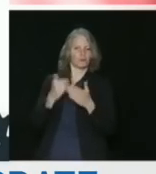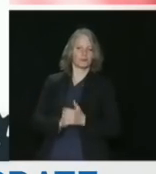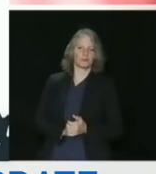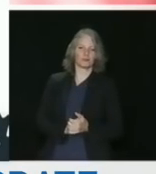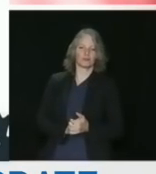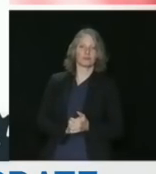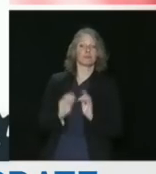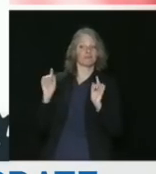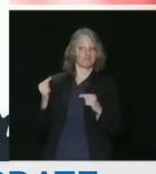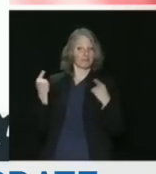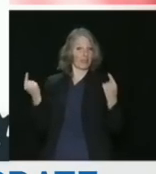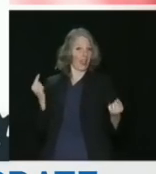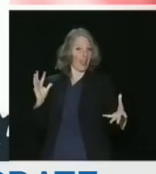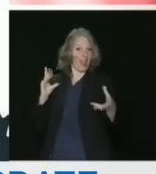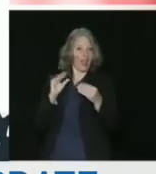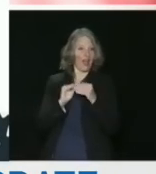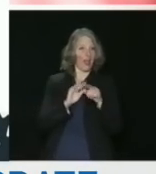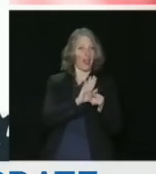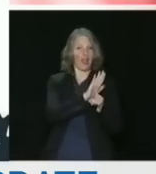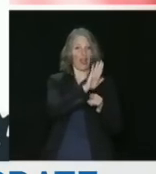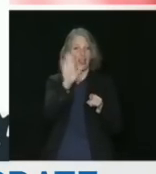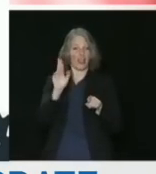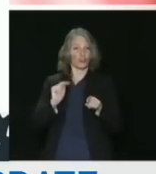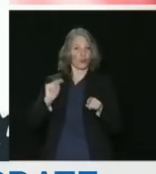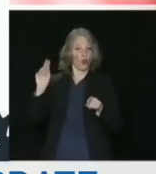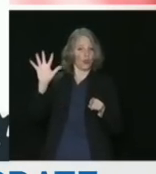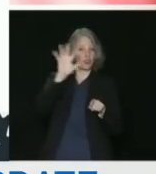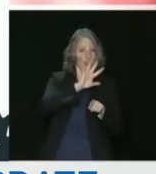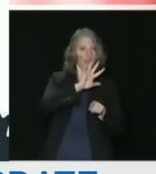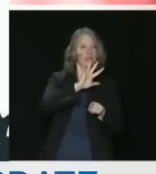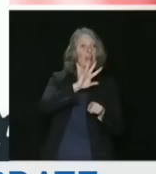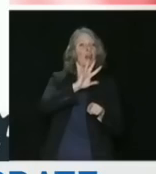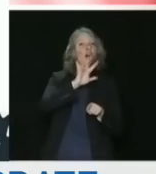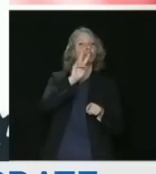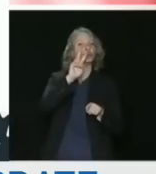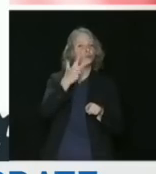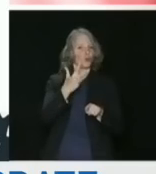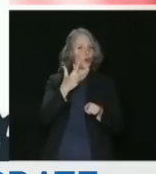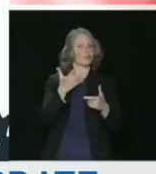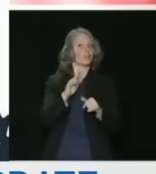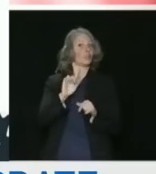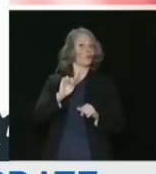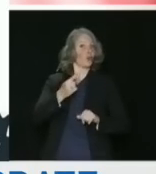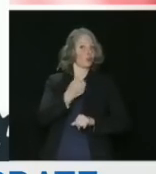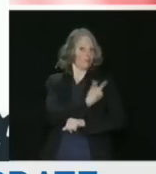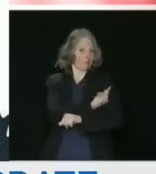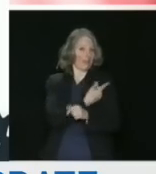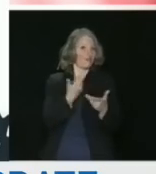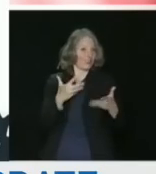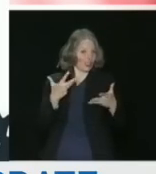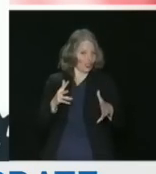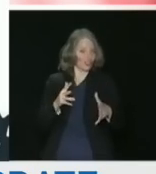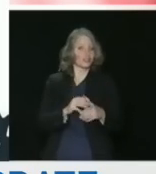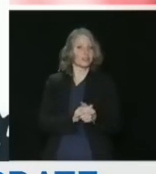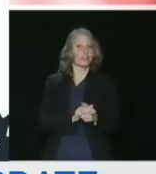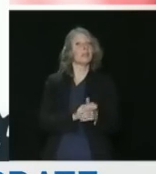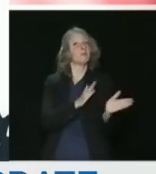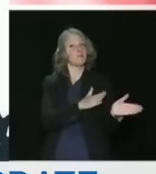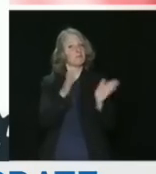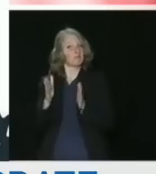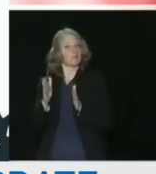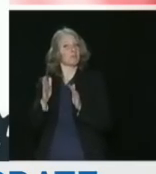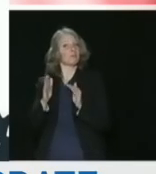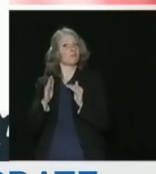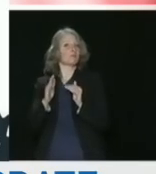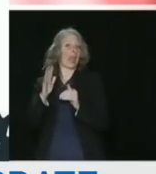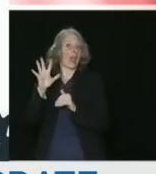date, more than 2/3 of adults in the 3 territories have received at least one dose of COVID-19 vaccine, and more